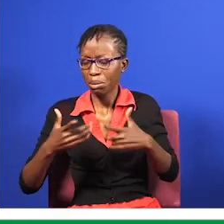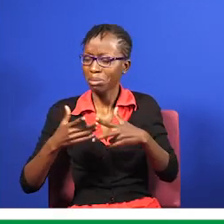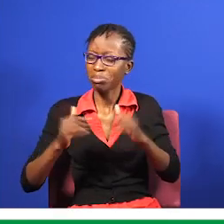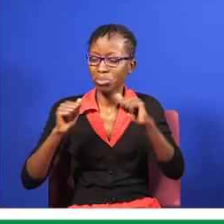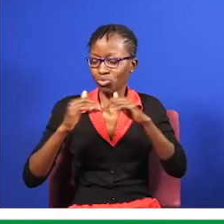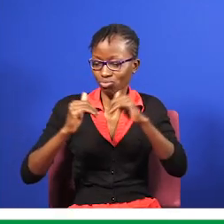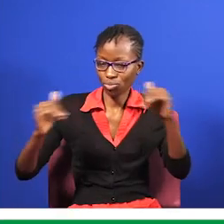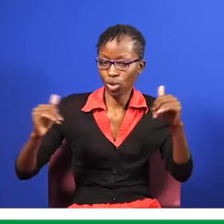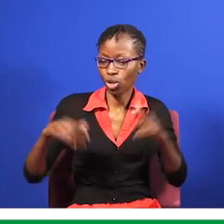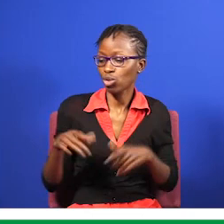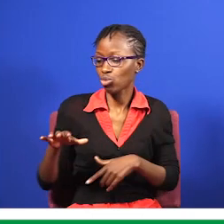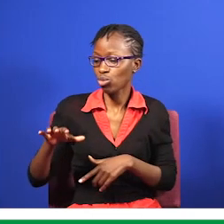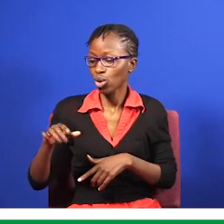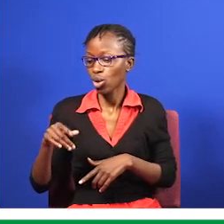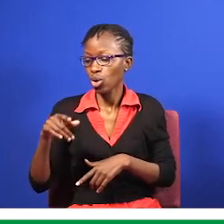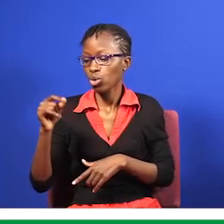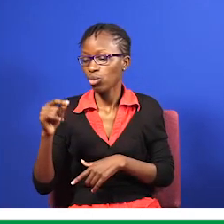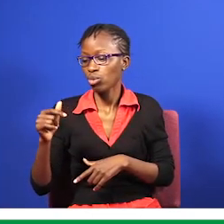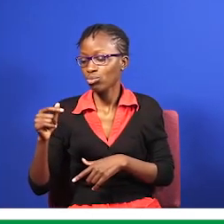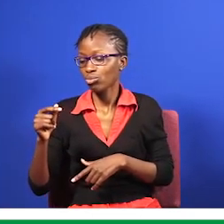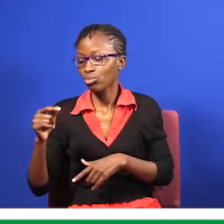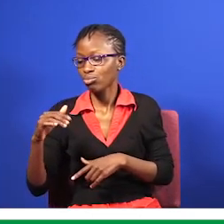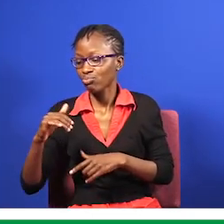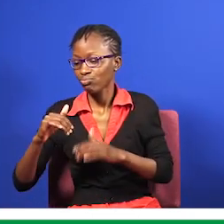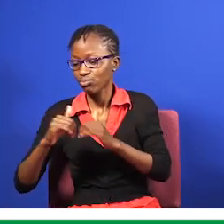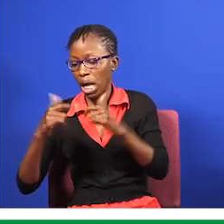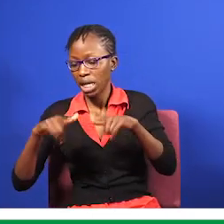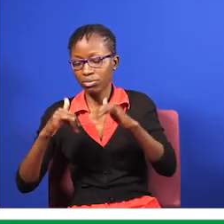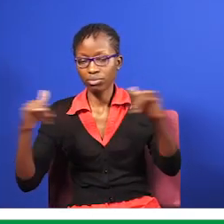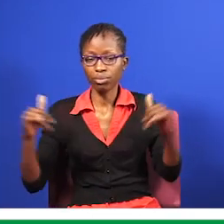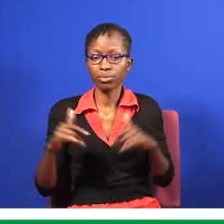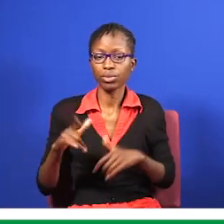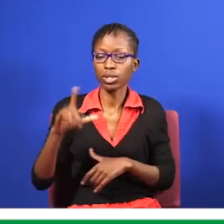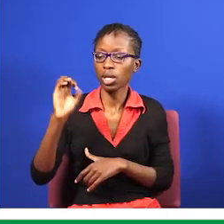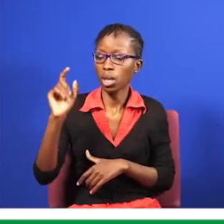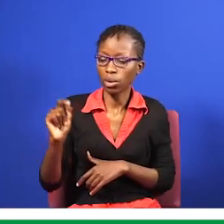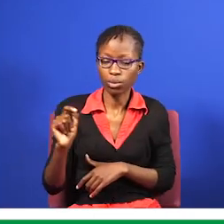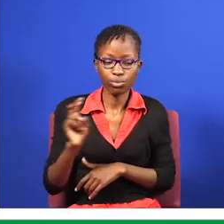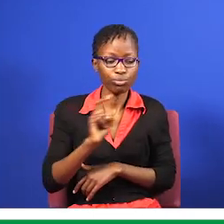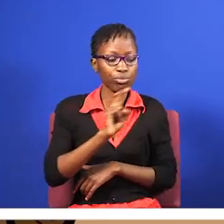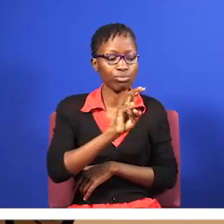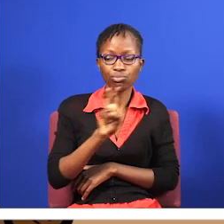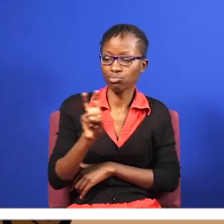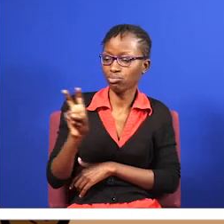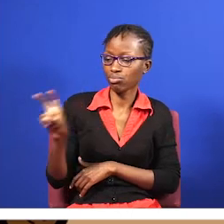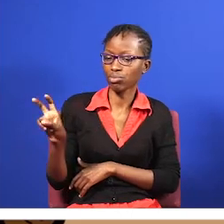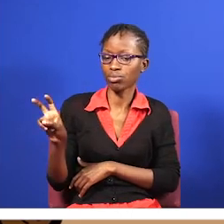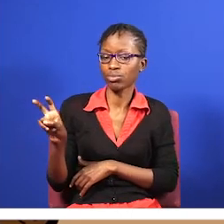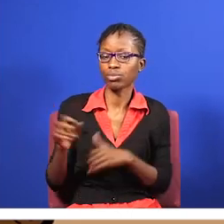Let's split up. You go one way and I will go the other way." Aha! So Lot looked to the left and to the